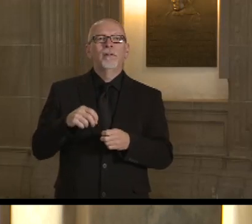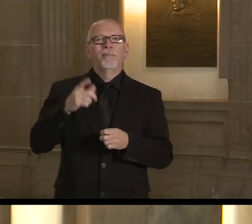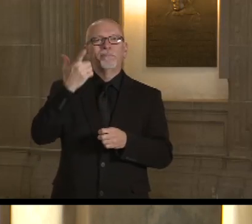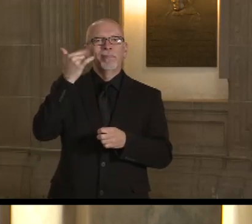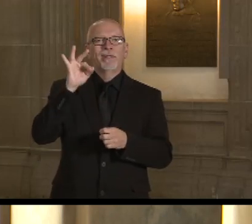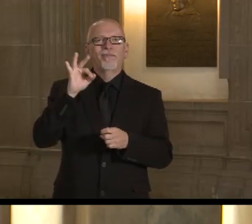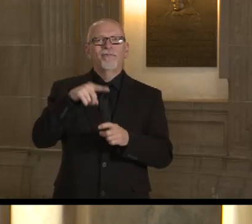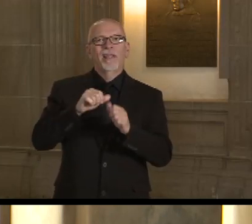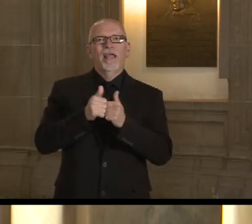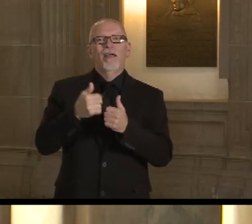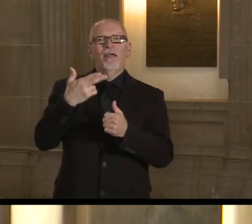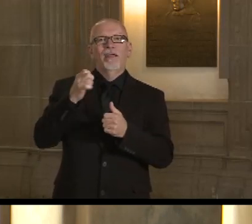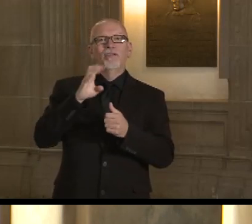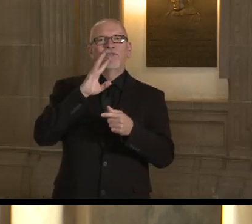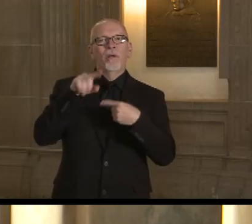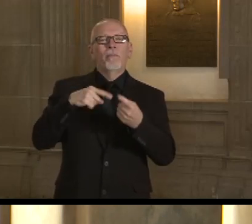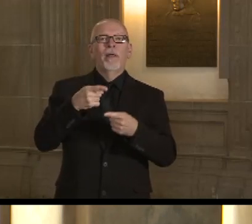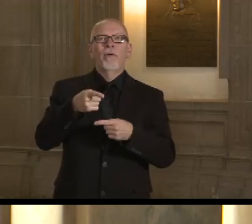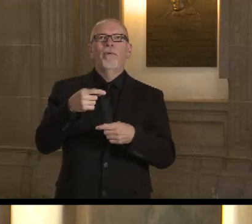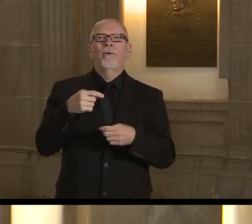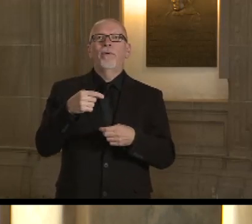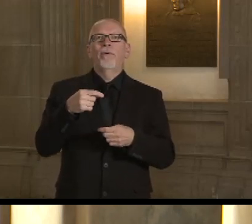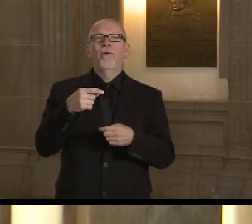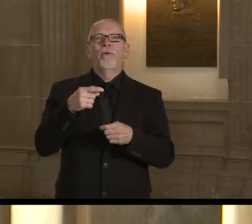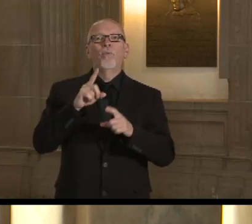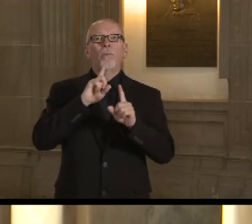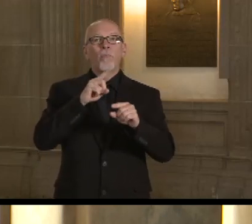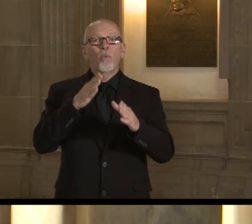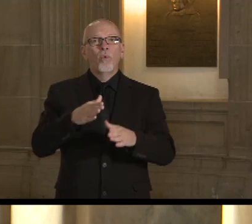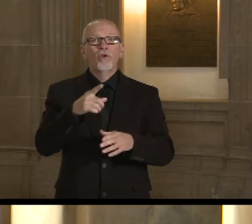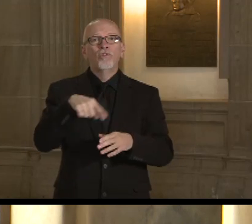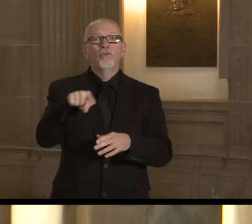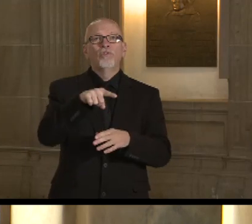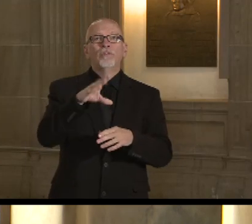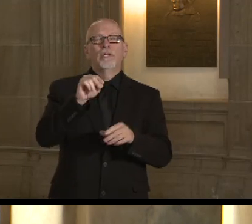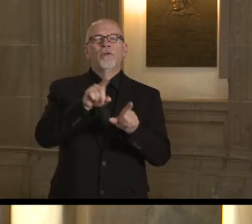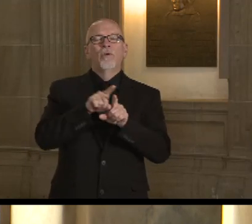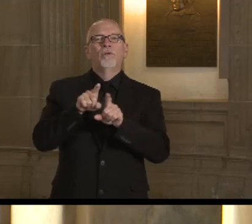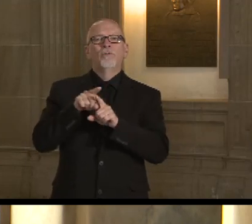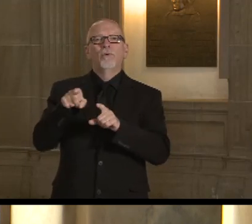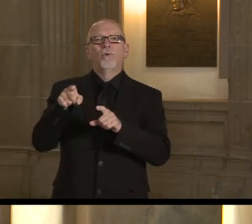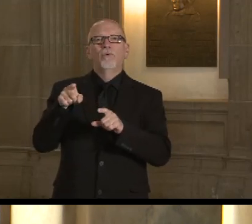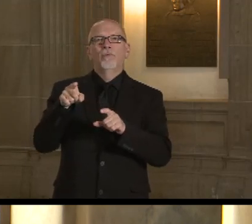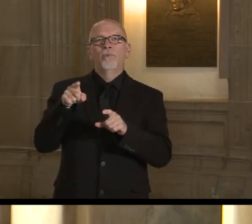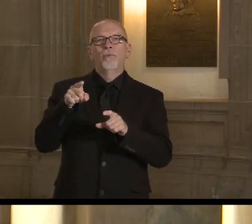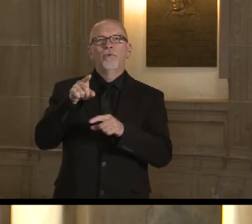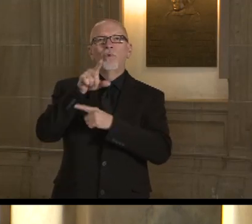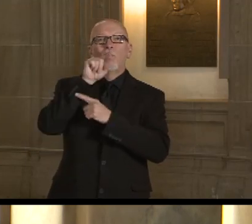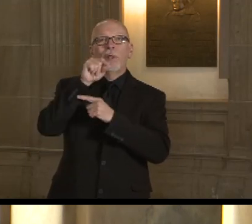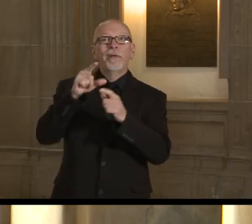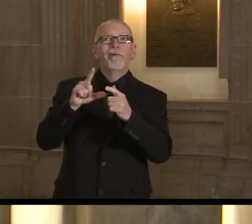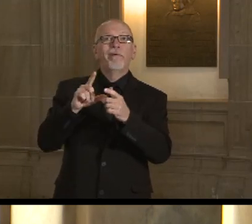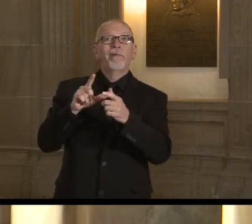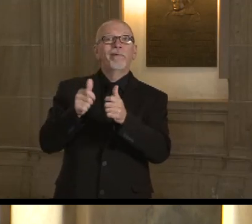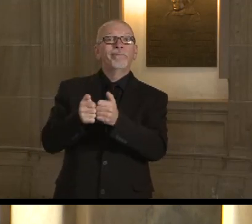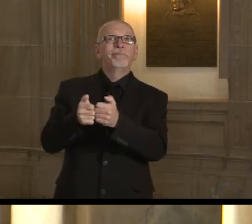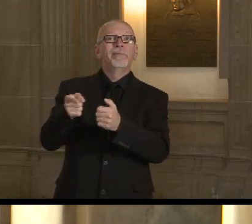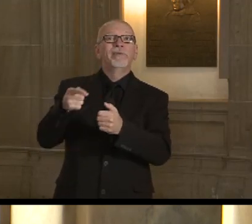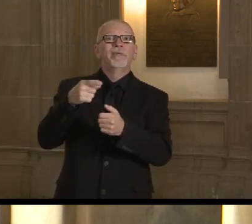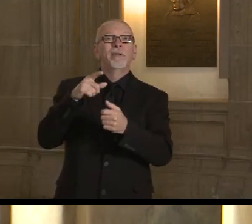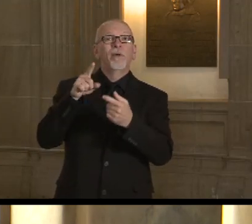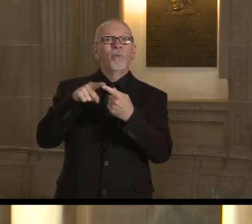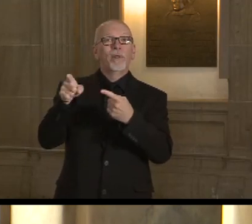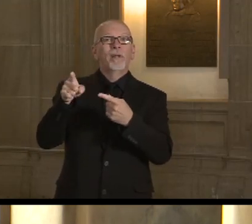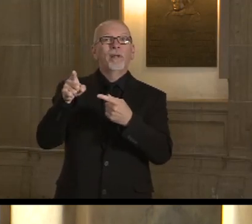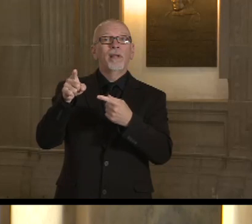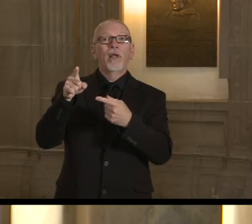given how he's talked about reporters and also, tweeting out that when the looting